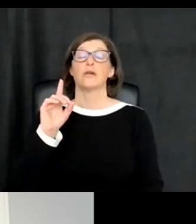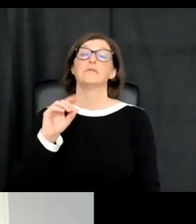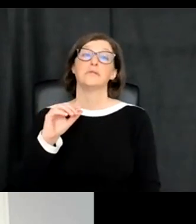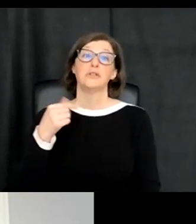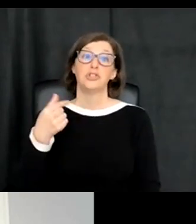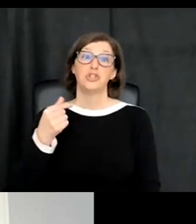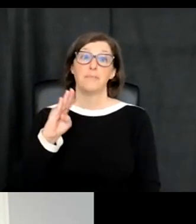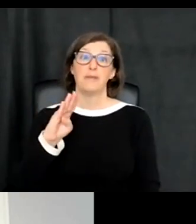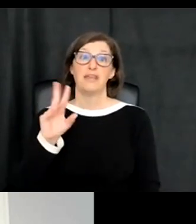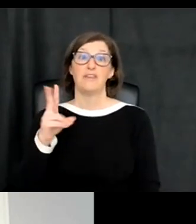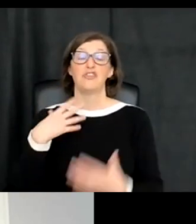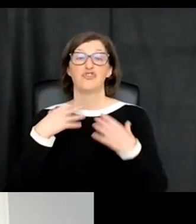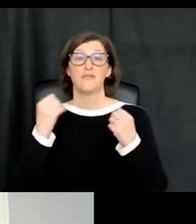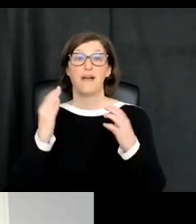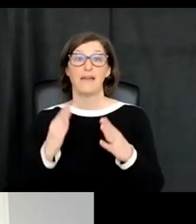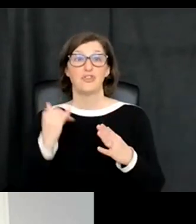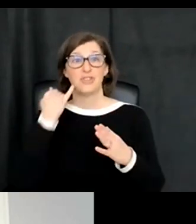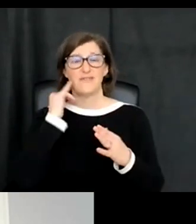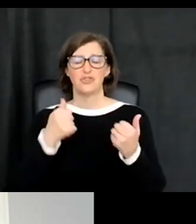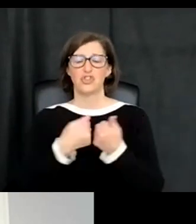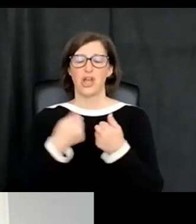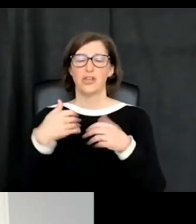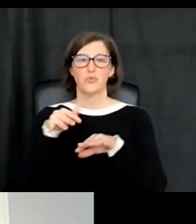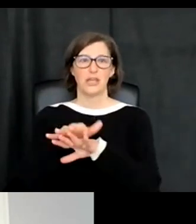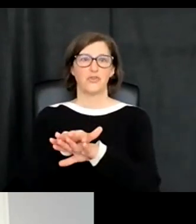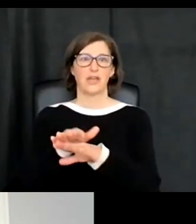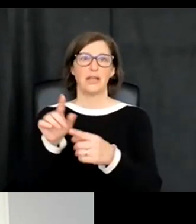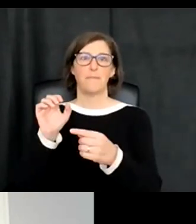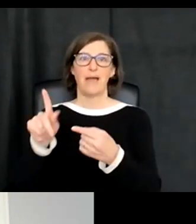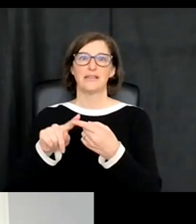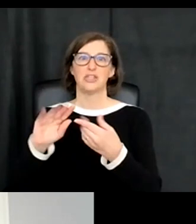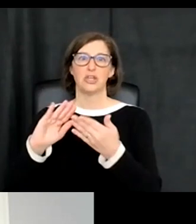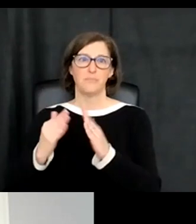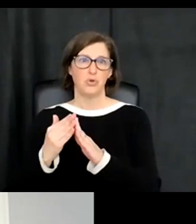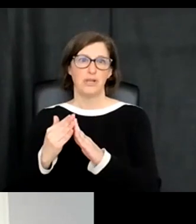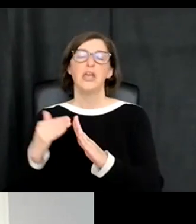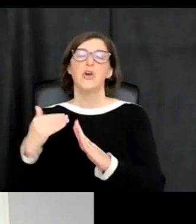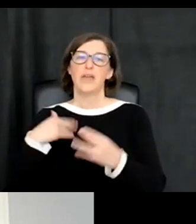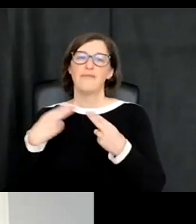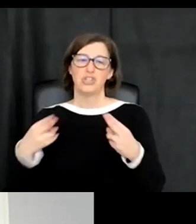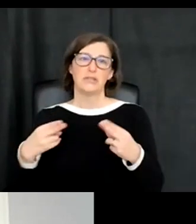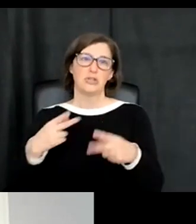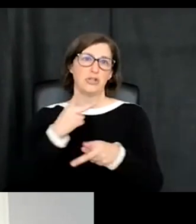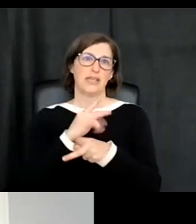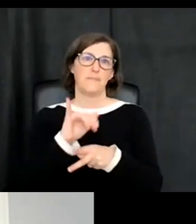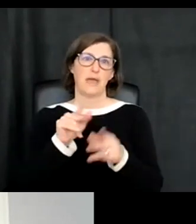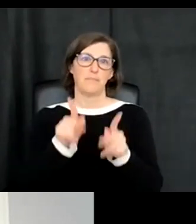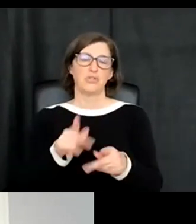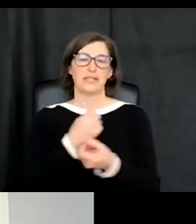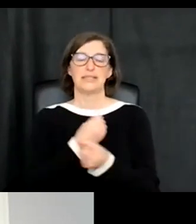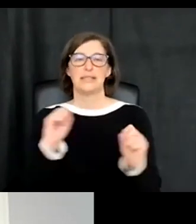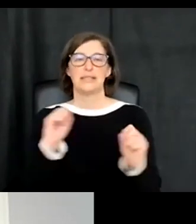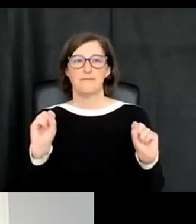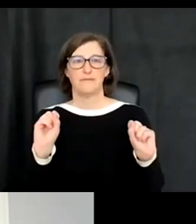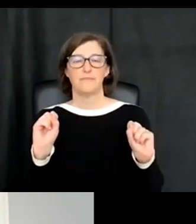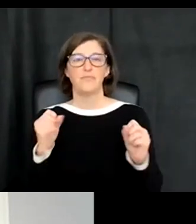the challenges with integration or reintegration back into the family or into the community. So follow-up